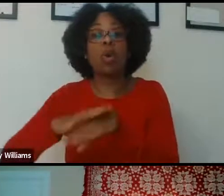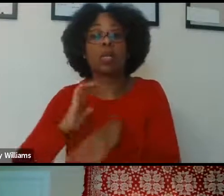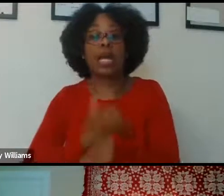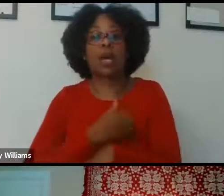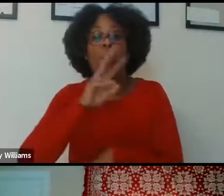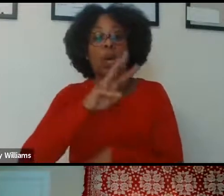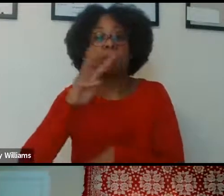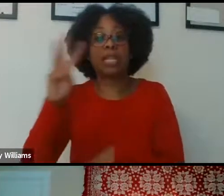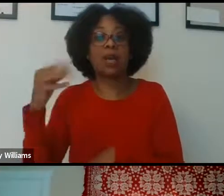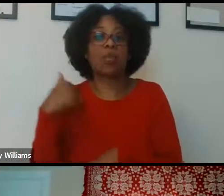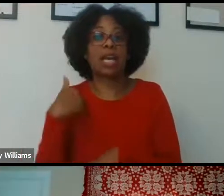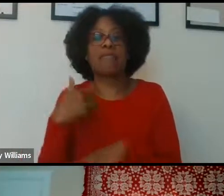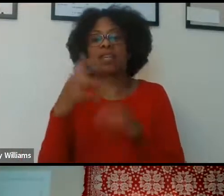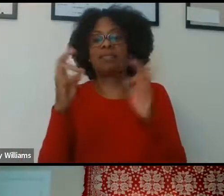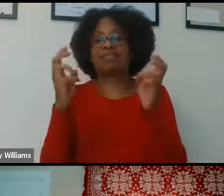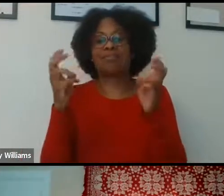Help